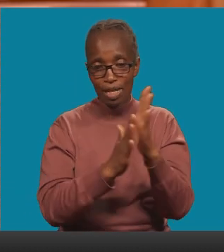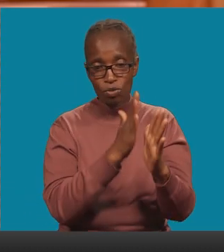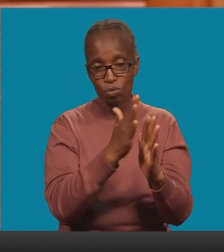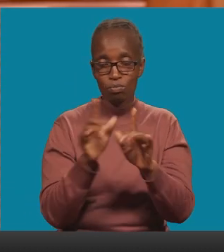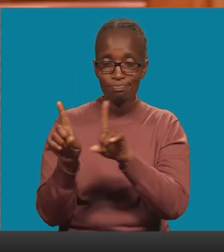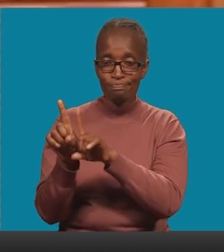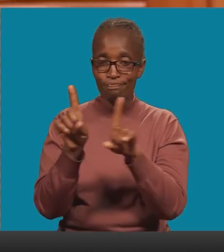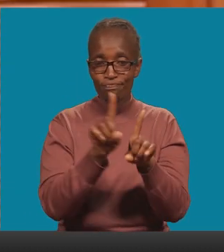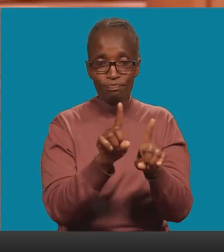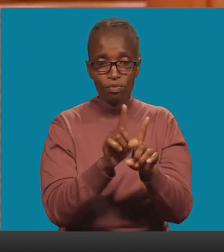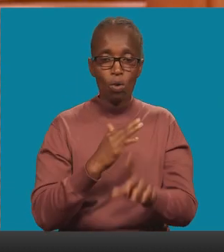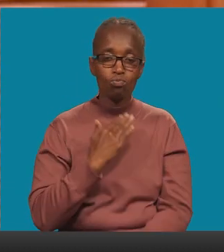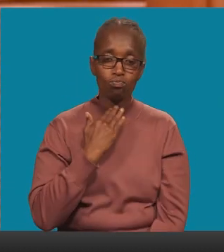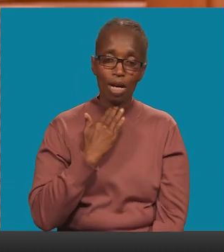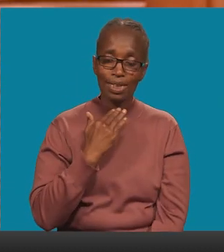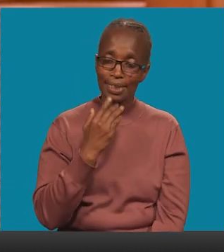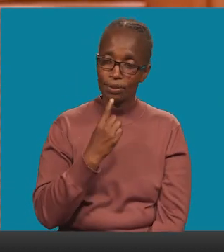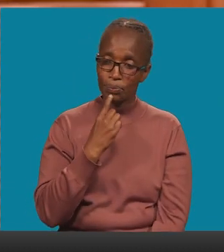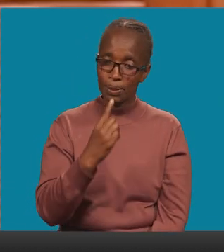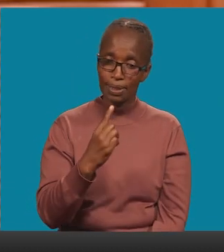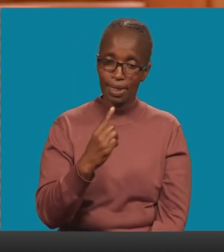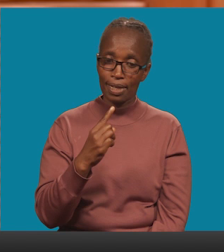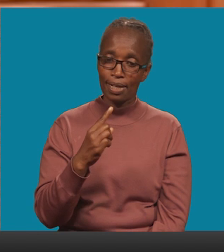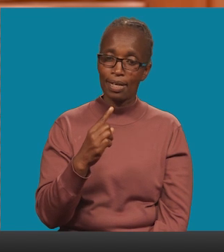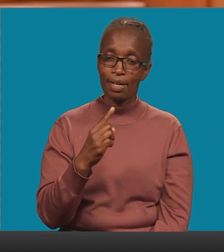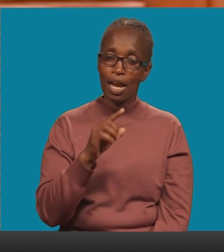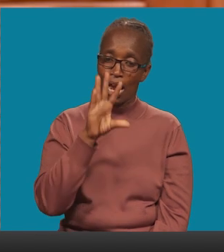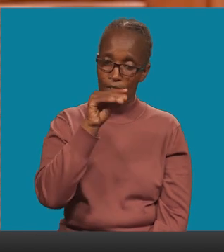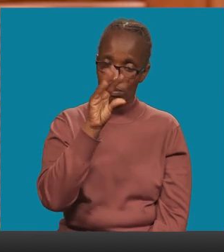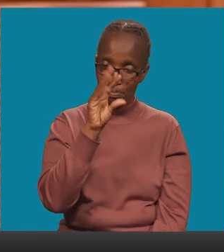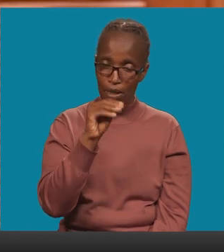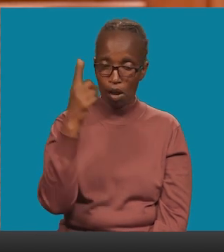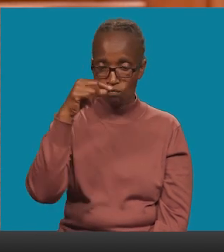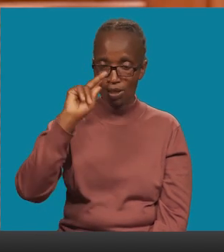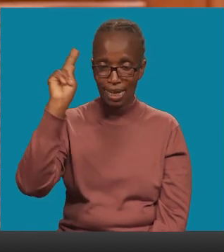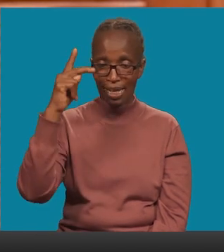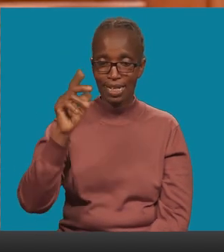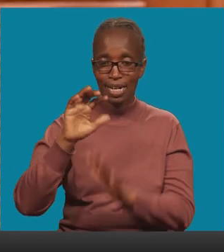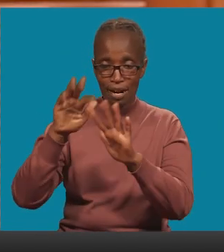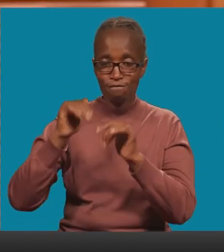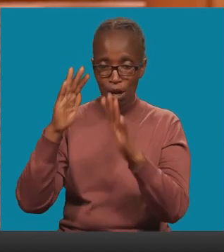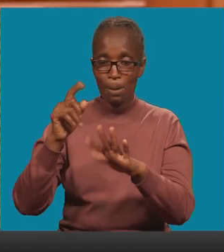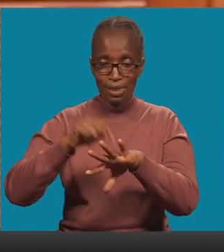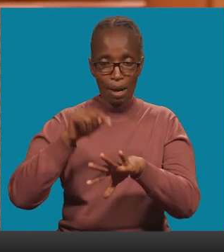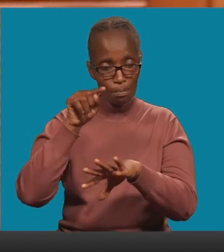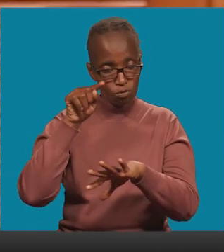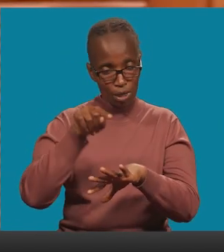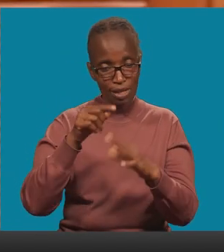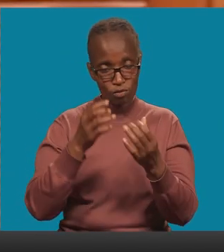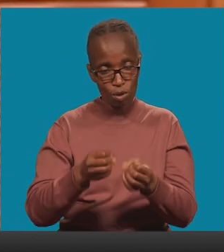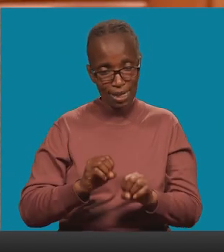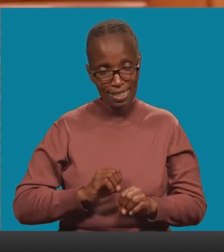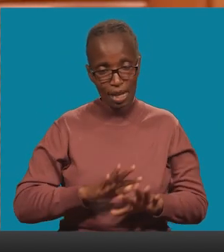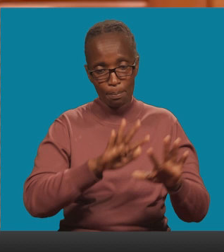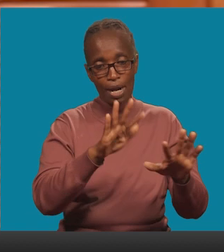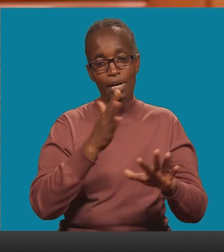also pitch now for the Kenyan farmer so that when you're supplying that relief support,